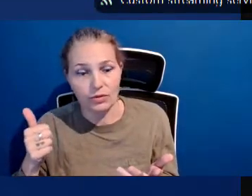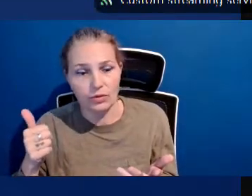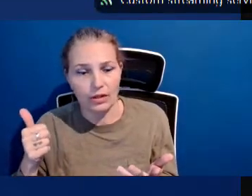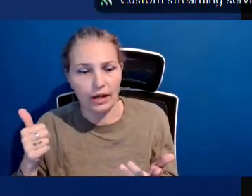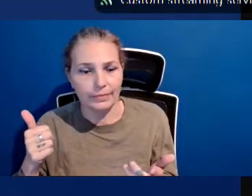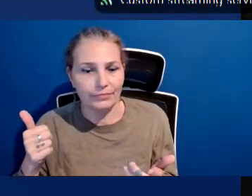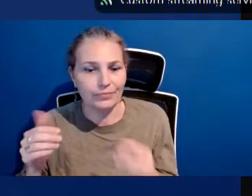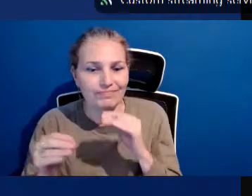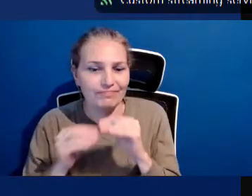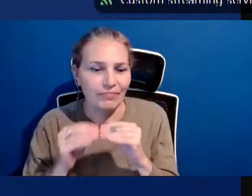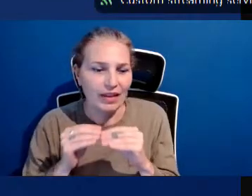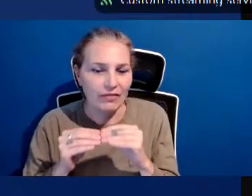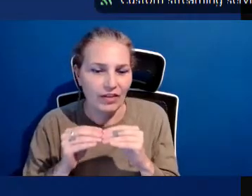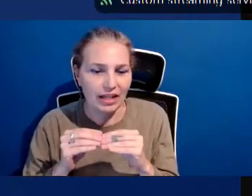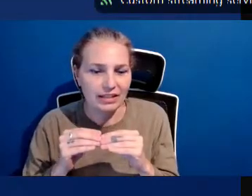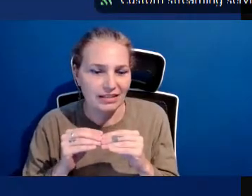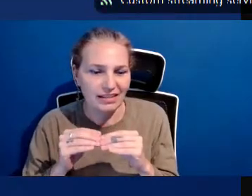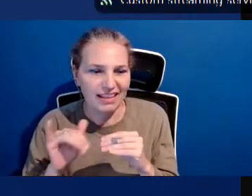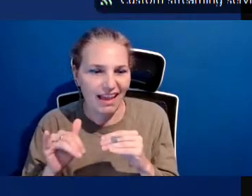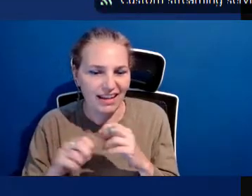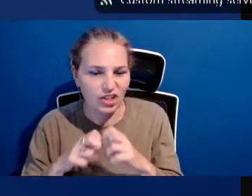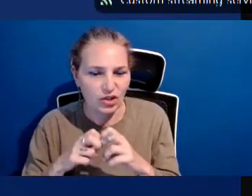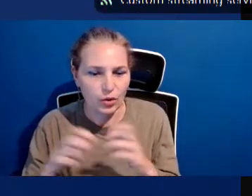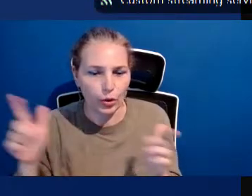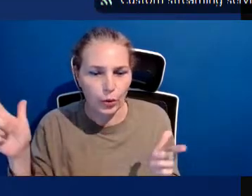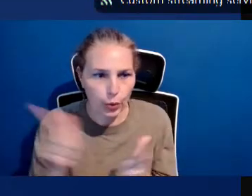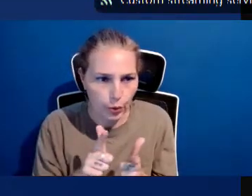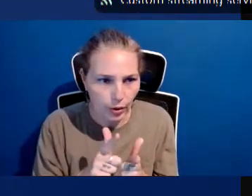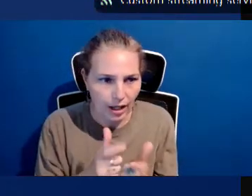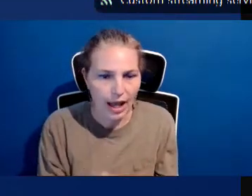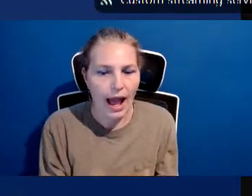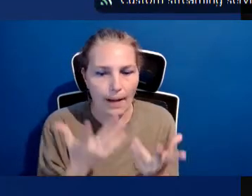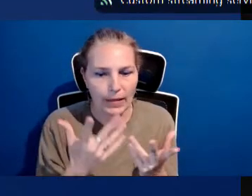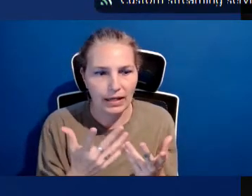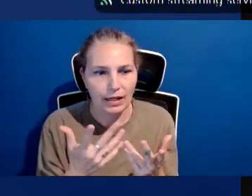one way to do that. Next slide, please.